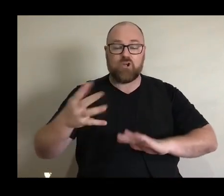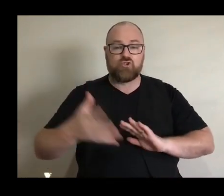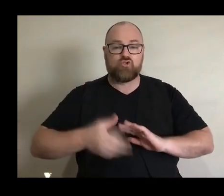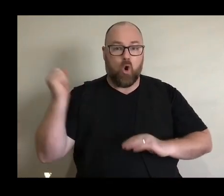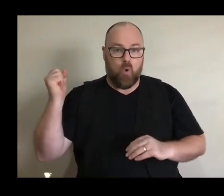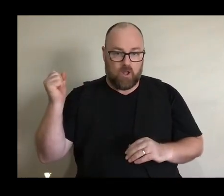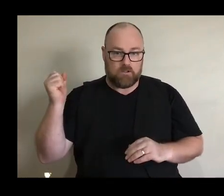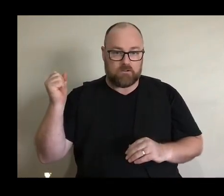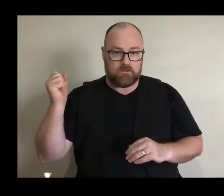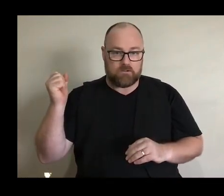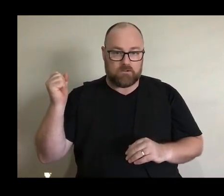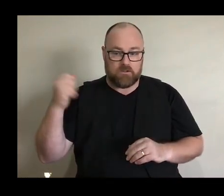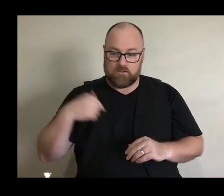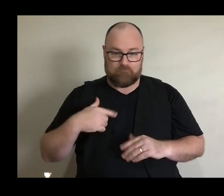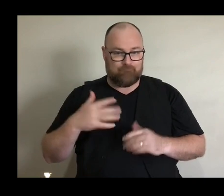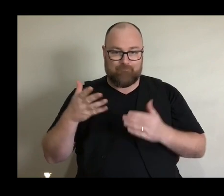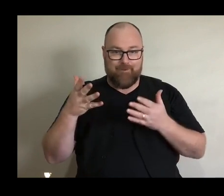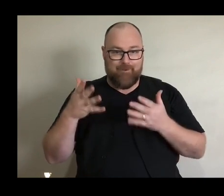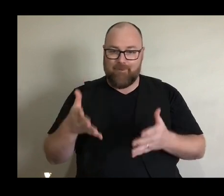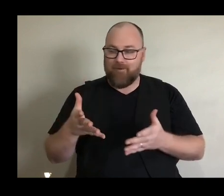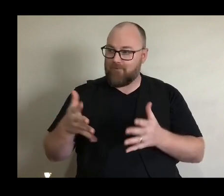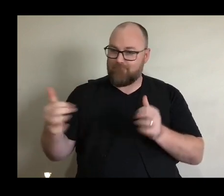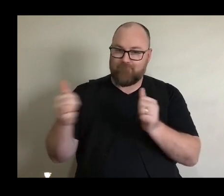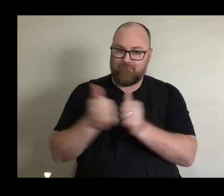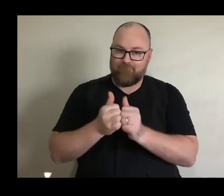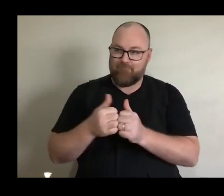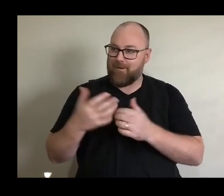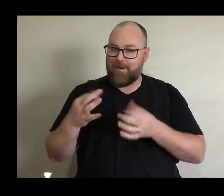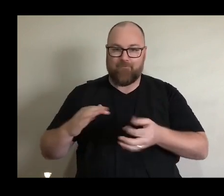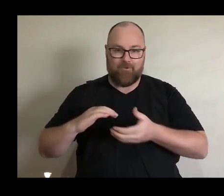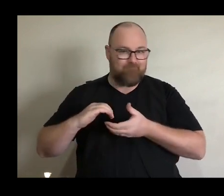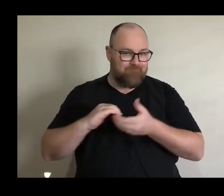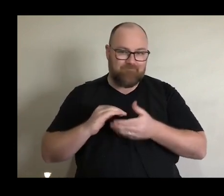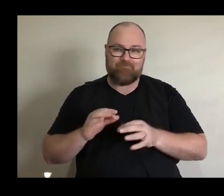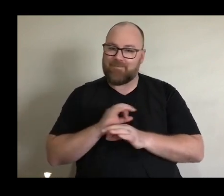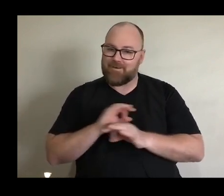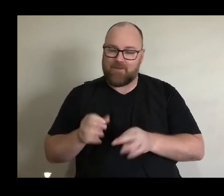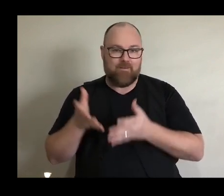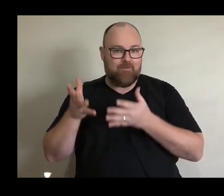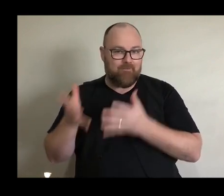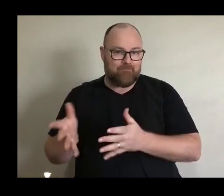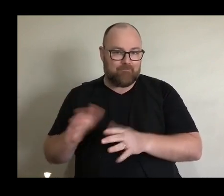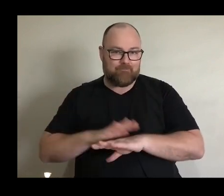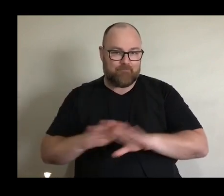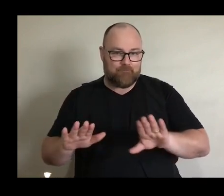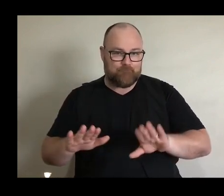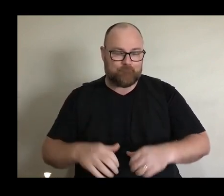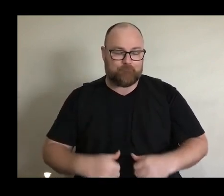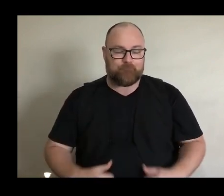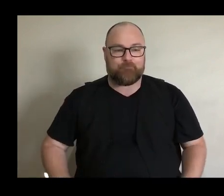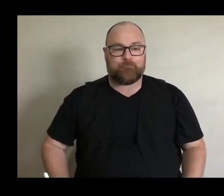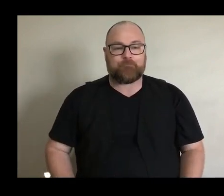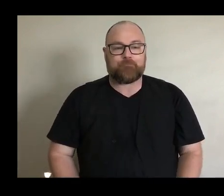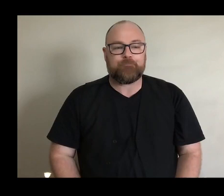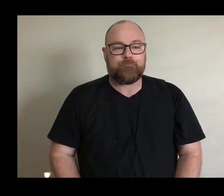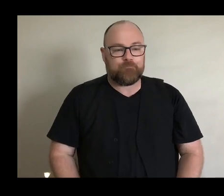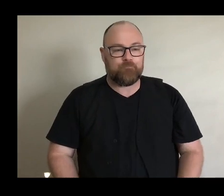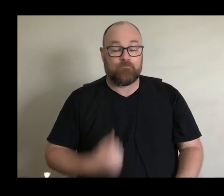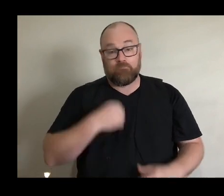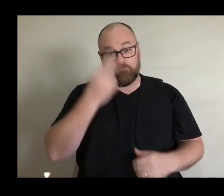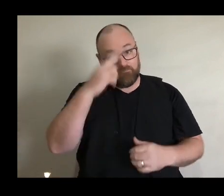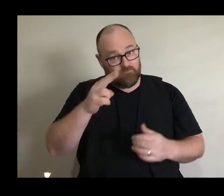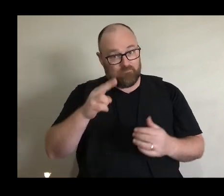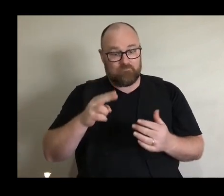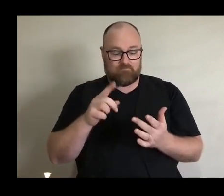treaty or sovereign agreement has never been negotiated. So my name is